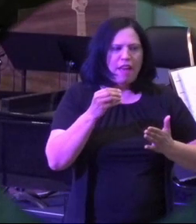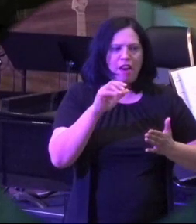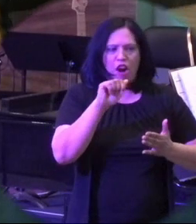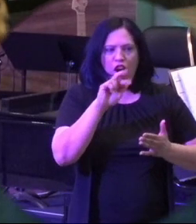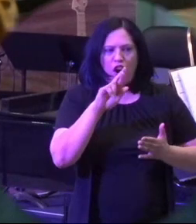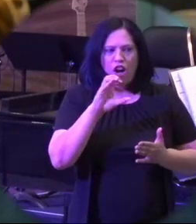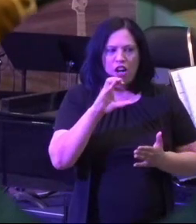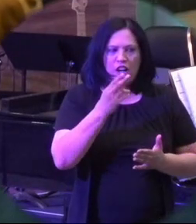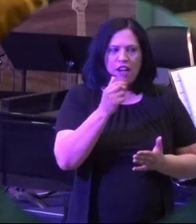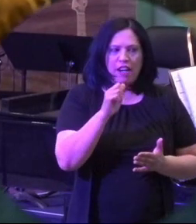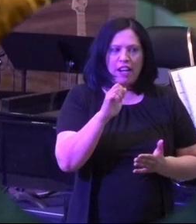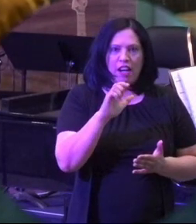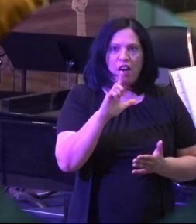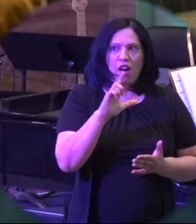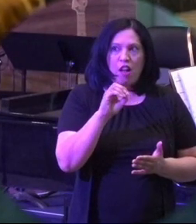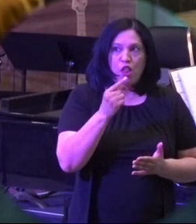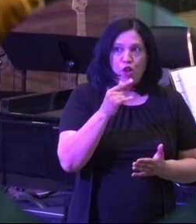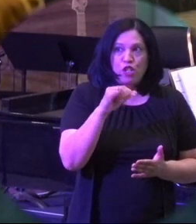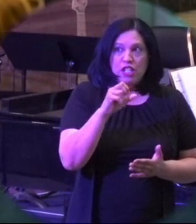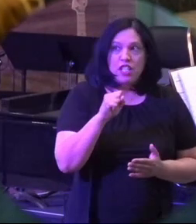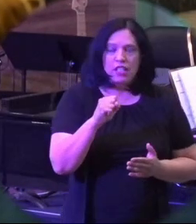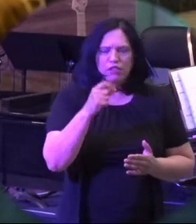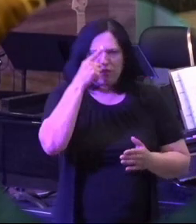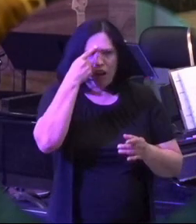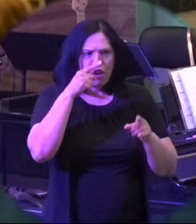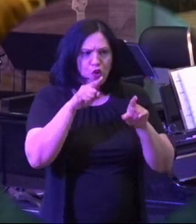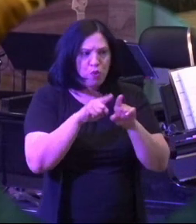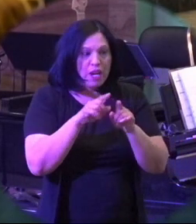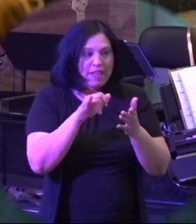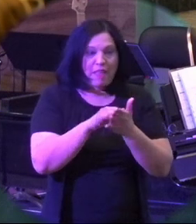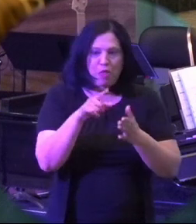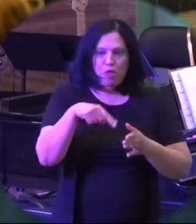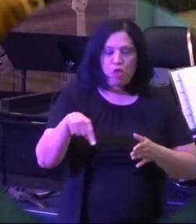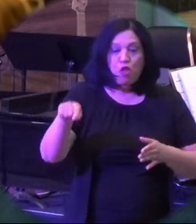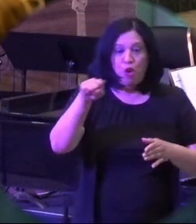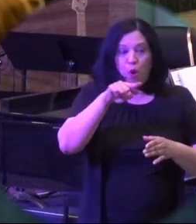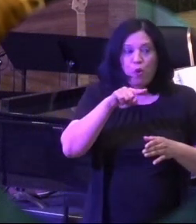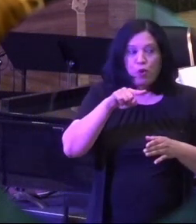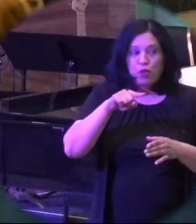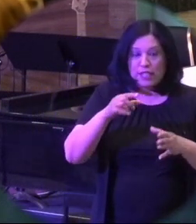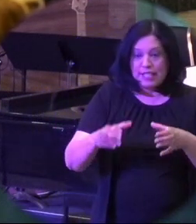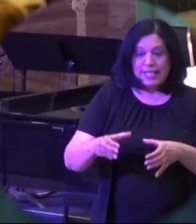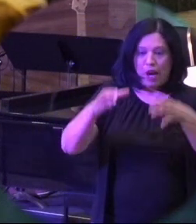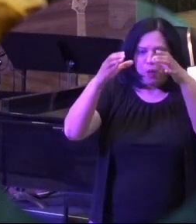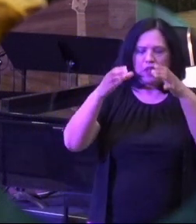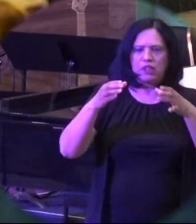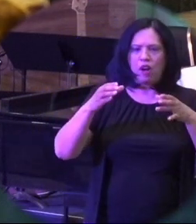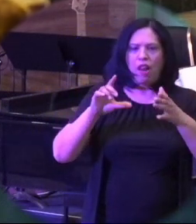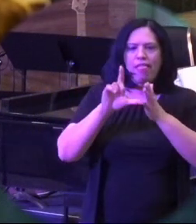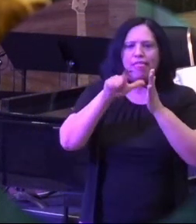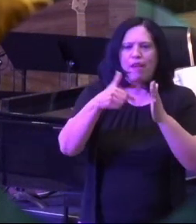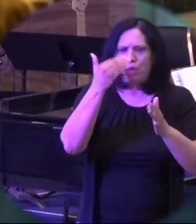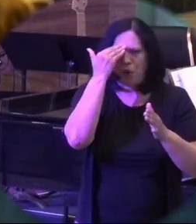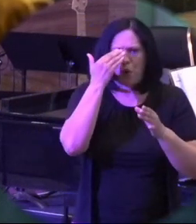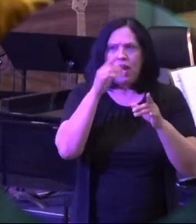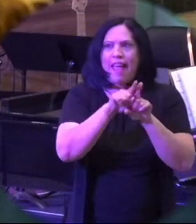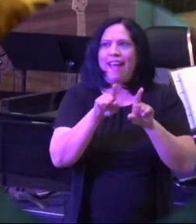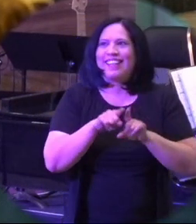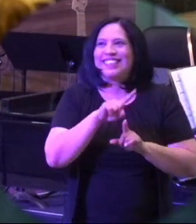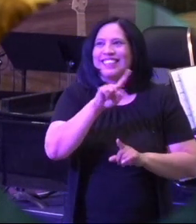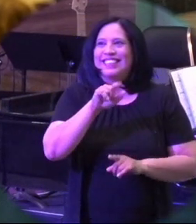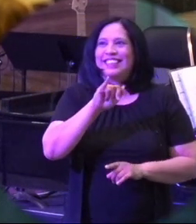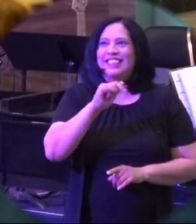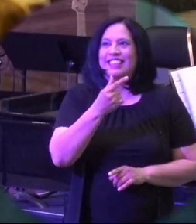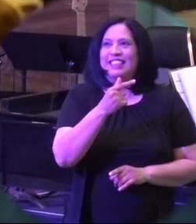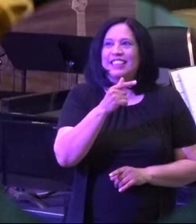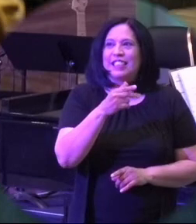these towers, are the ones that later became known as ziggurats. And they're all over southern